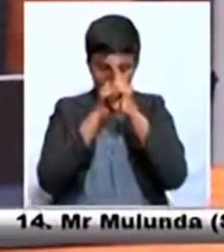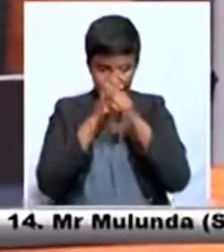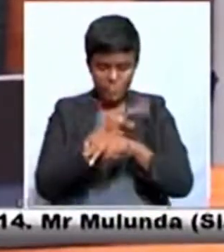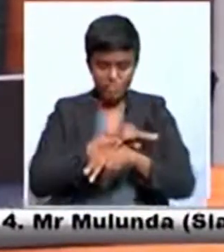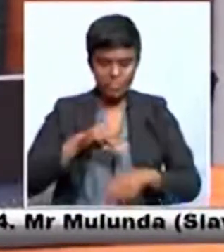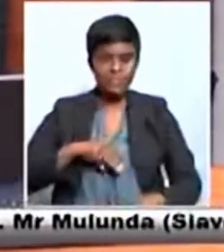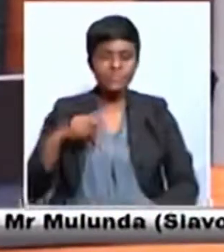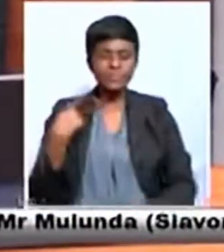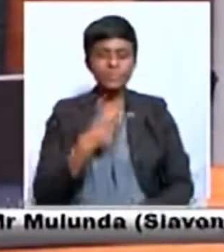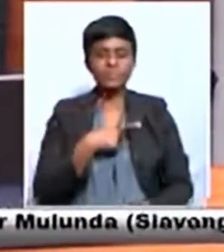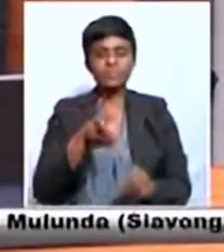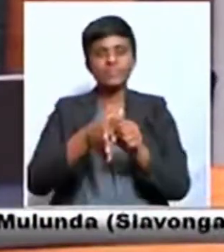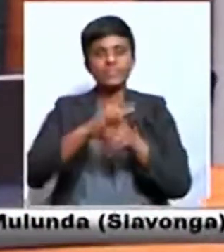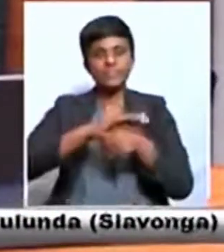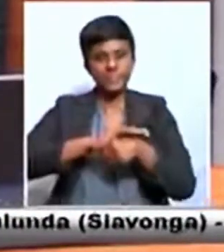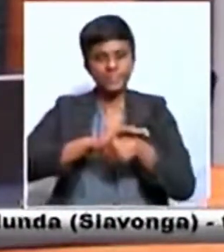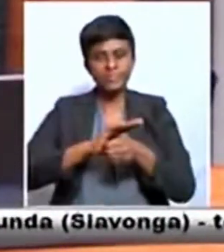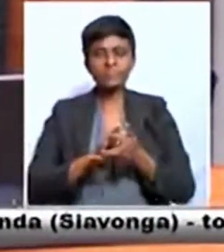Member for Siavonga.